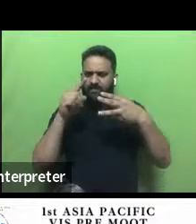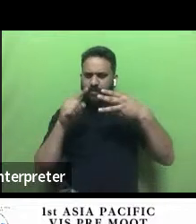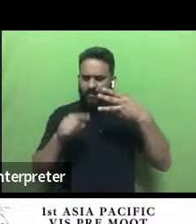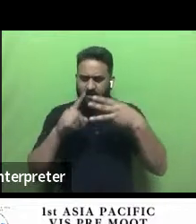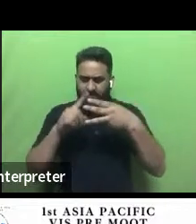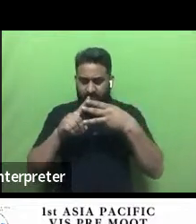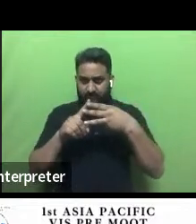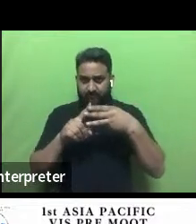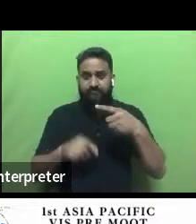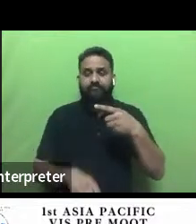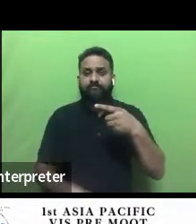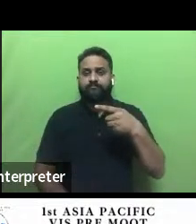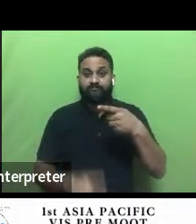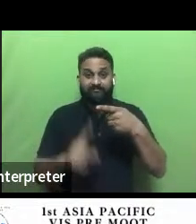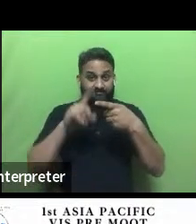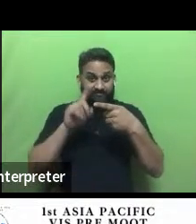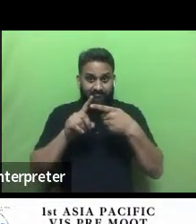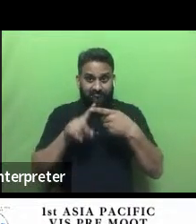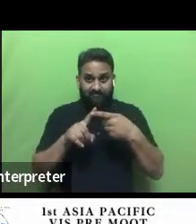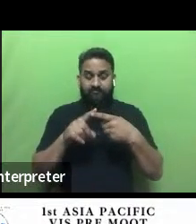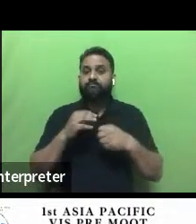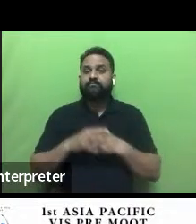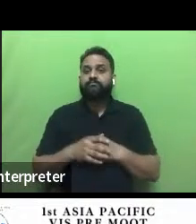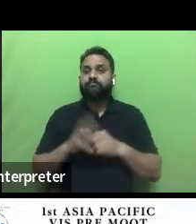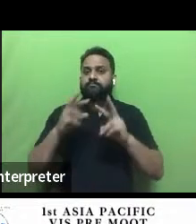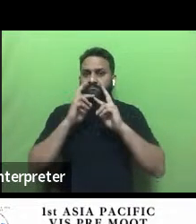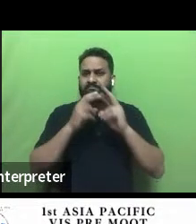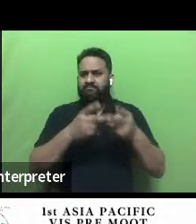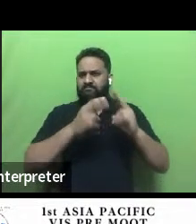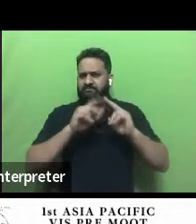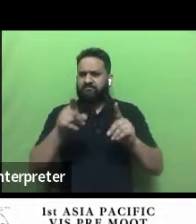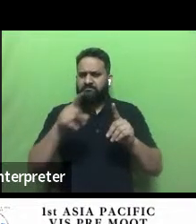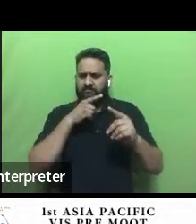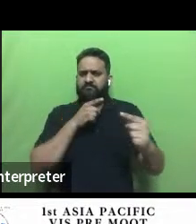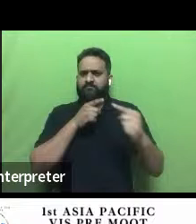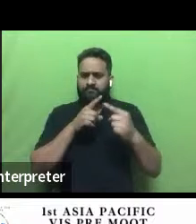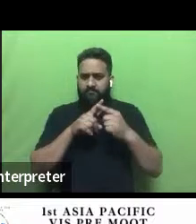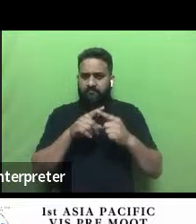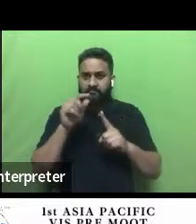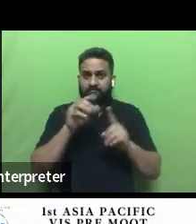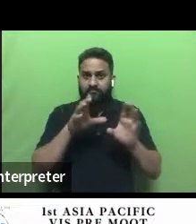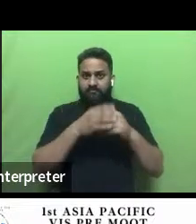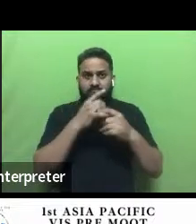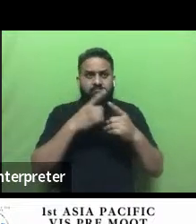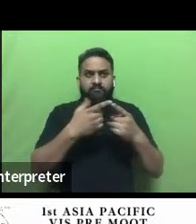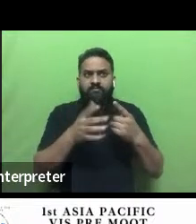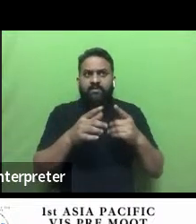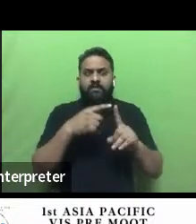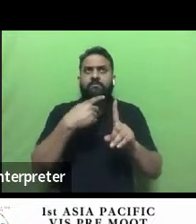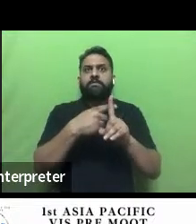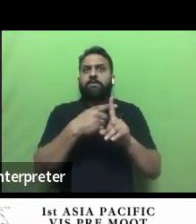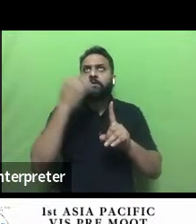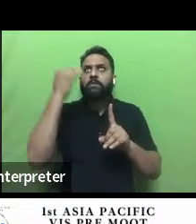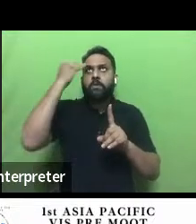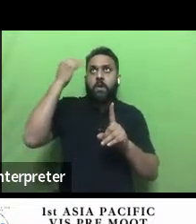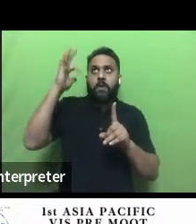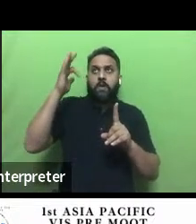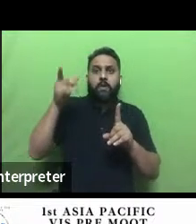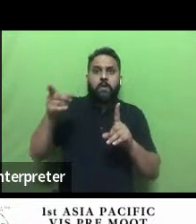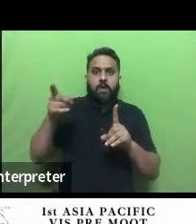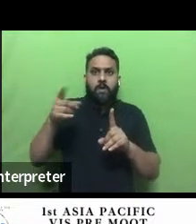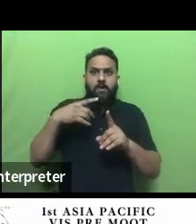briefly. Firstly, as to the respondent's argument that Ms. Bhupati did not have positive knowledge of the revised version of